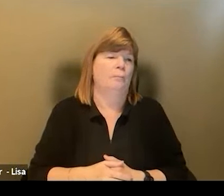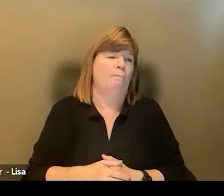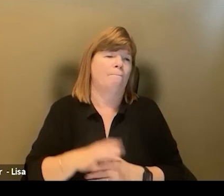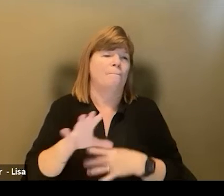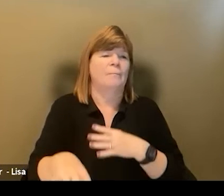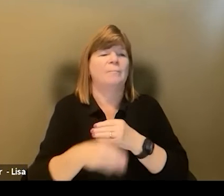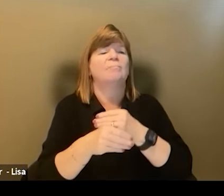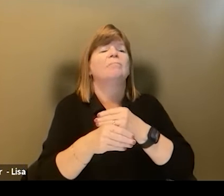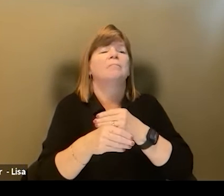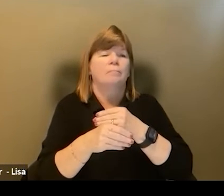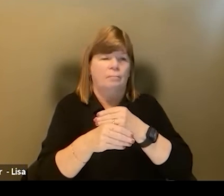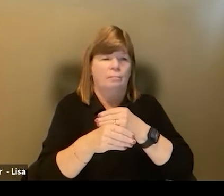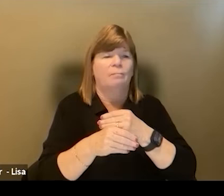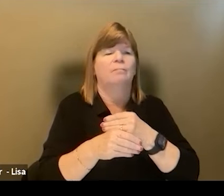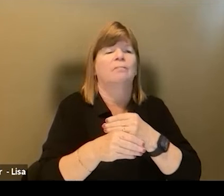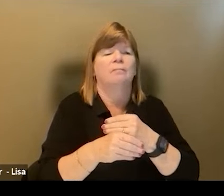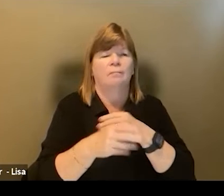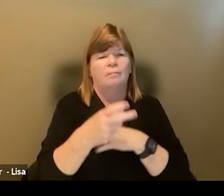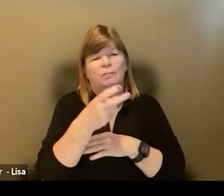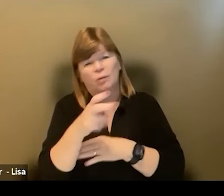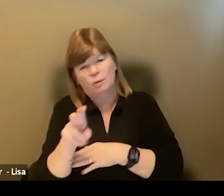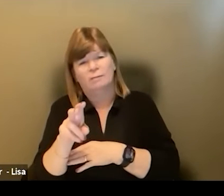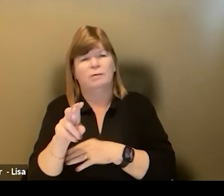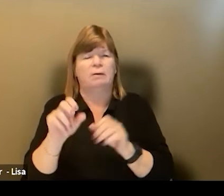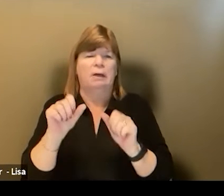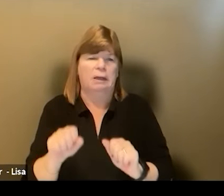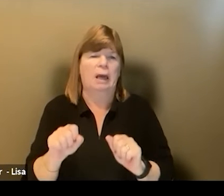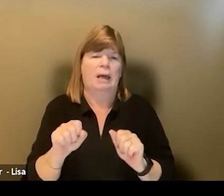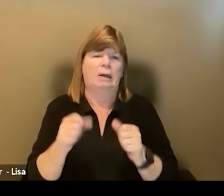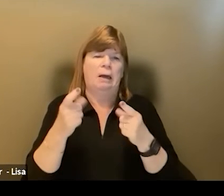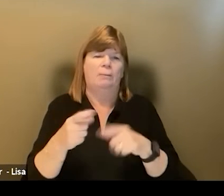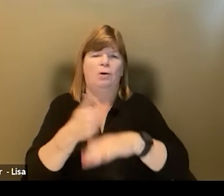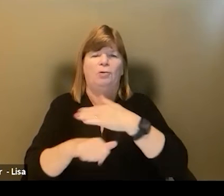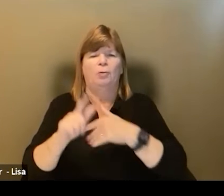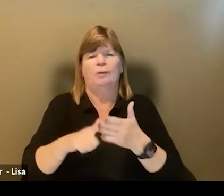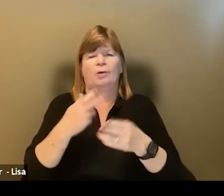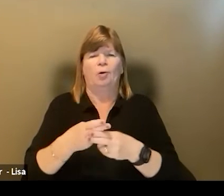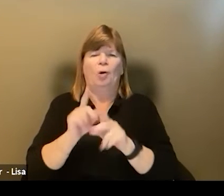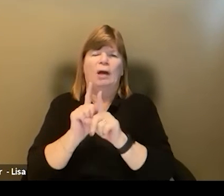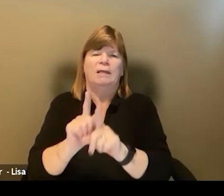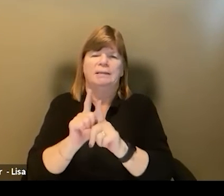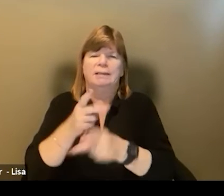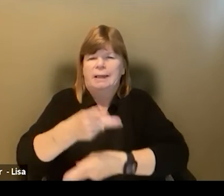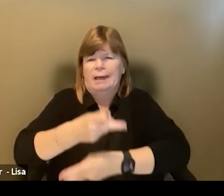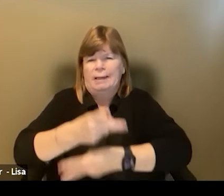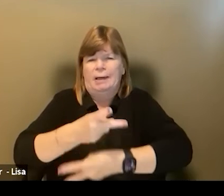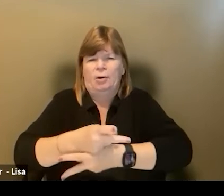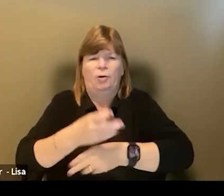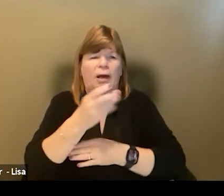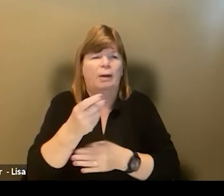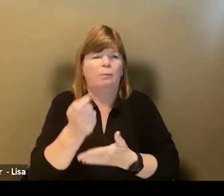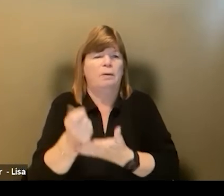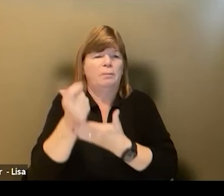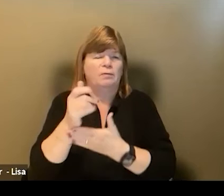It adds transfers as an allowable activity under attendant care definition, and it removes